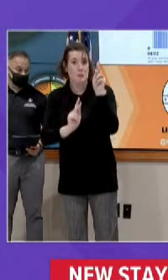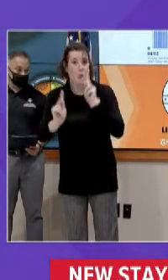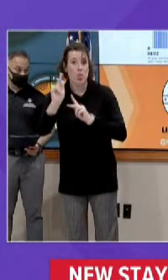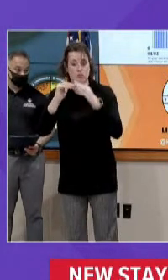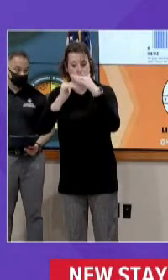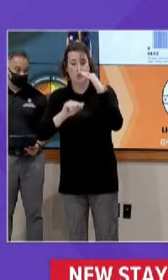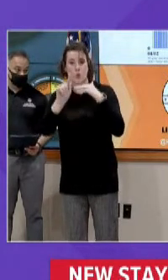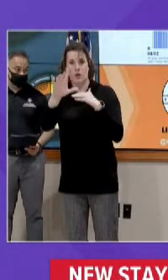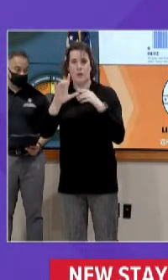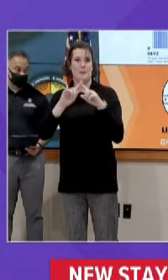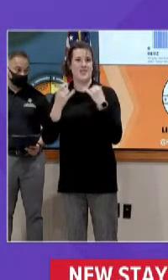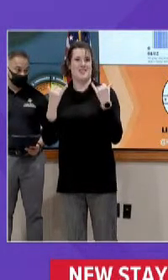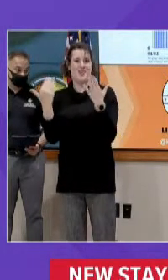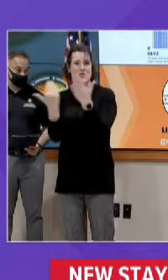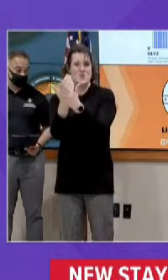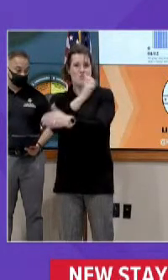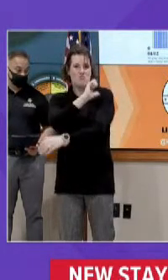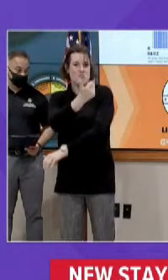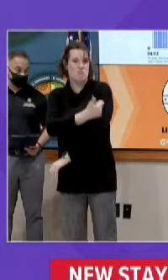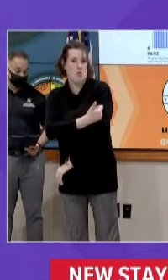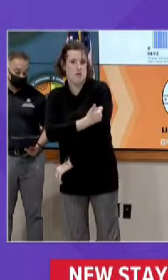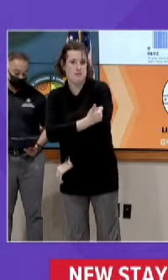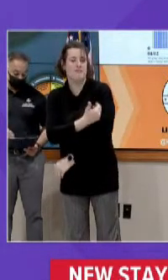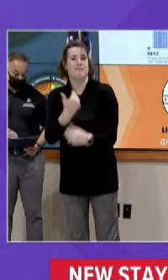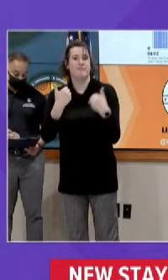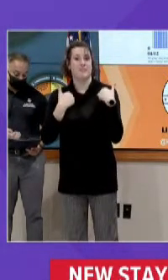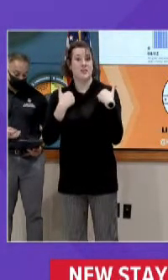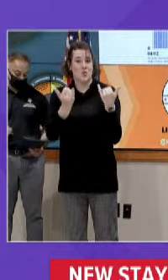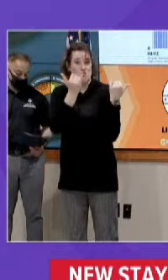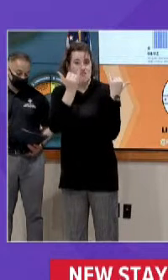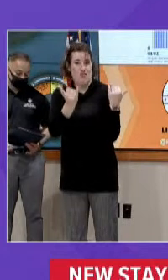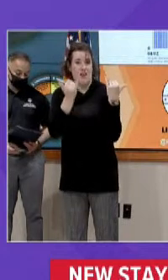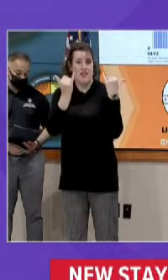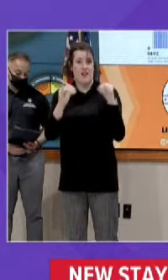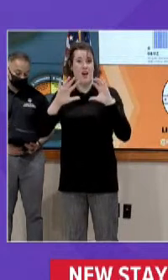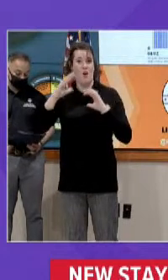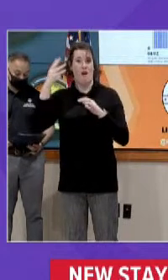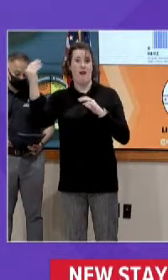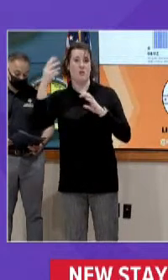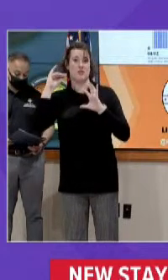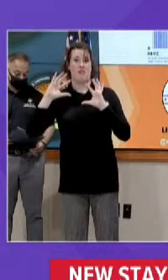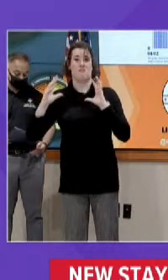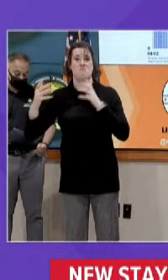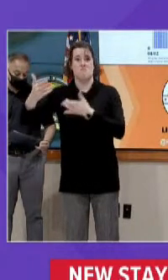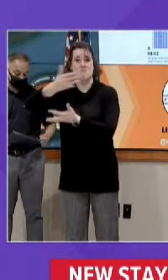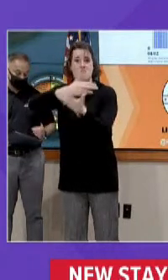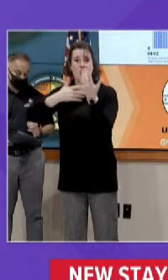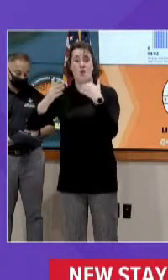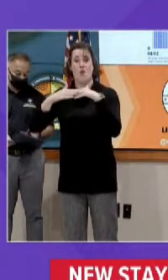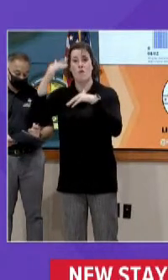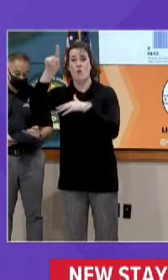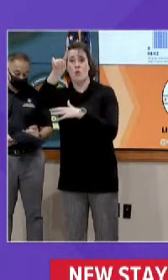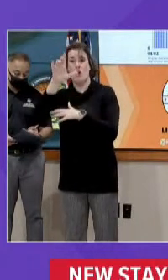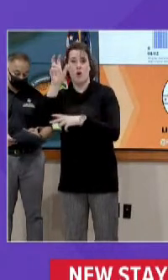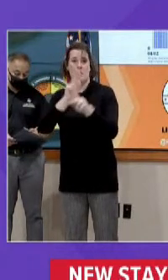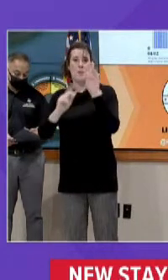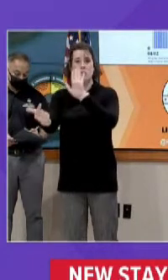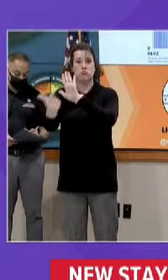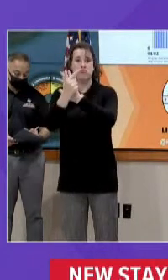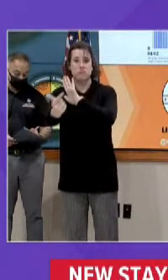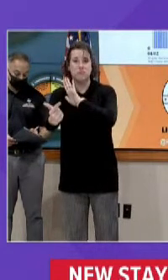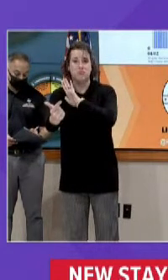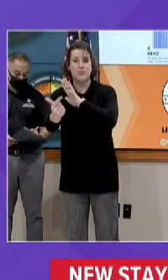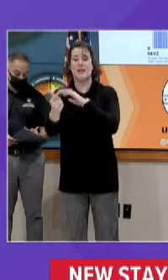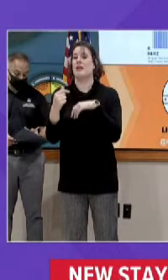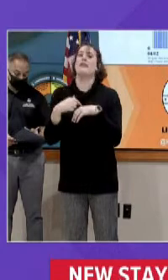were given new authority in that area. So as of right now, outdoor gatherings over 100 people are prohibited in